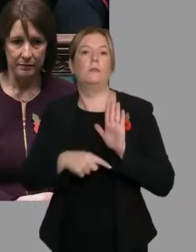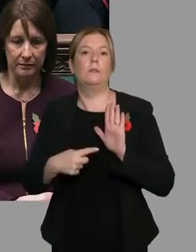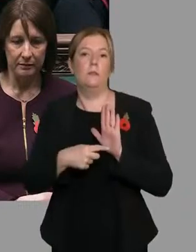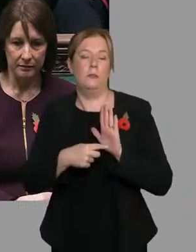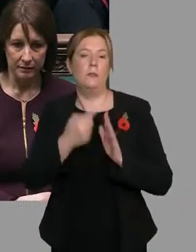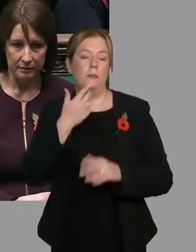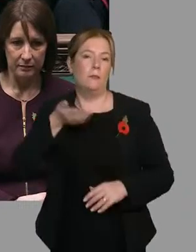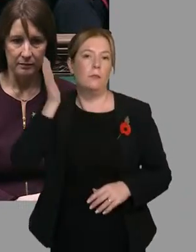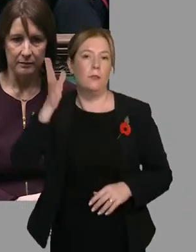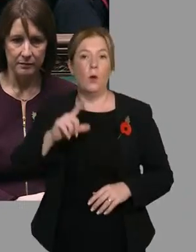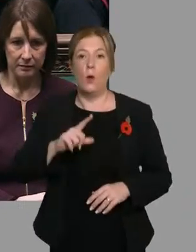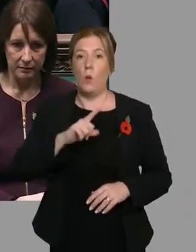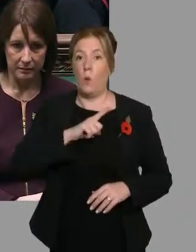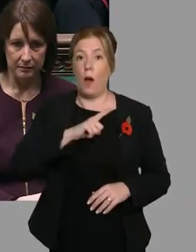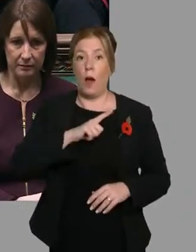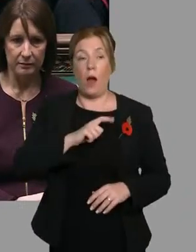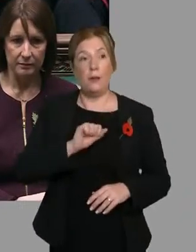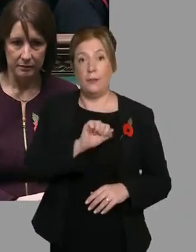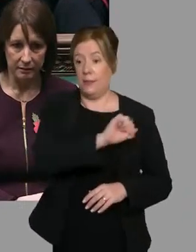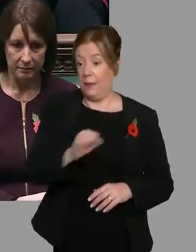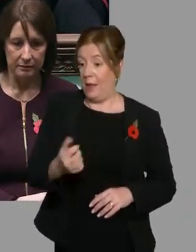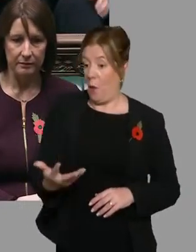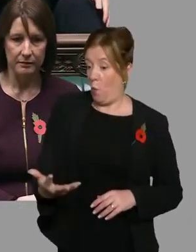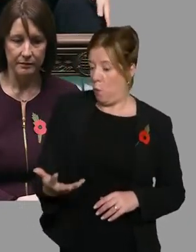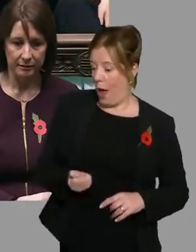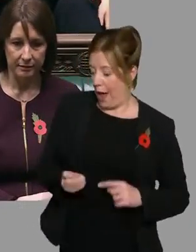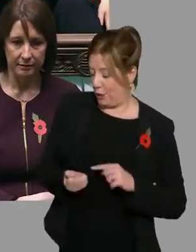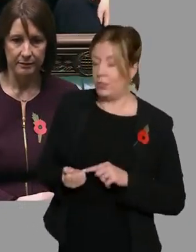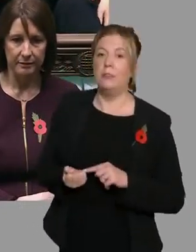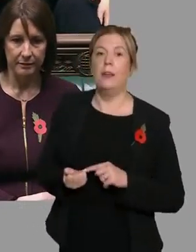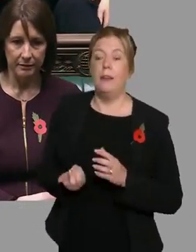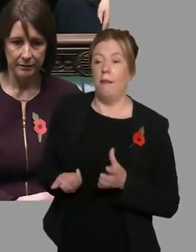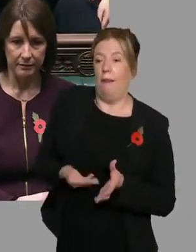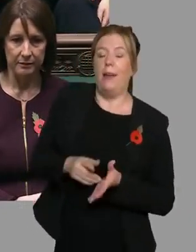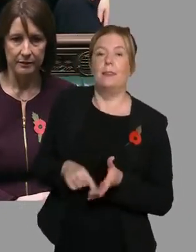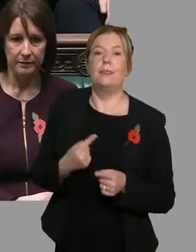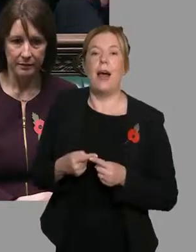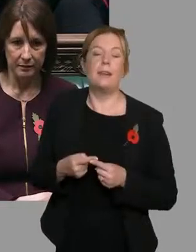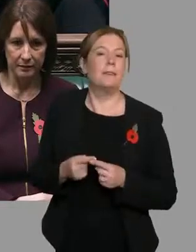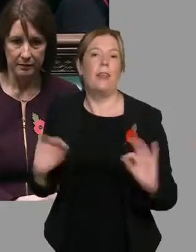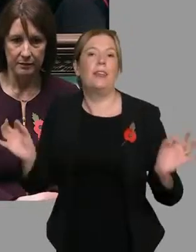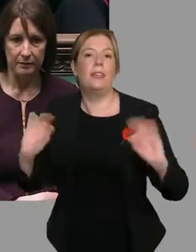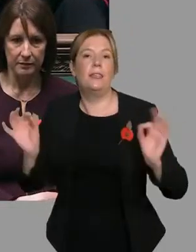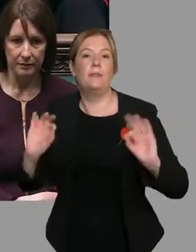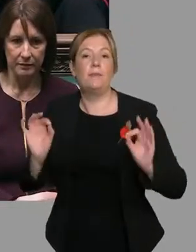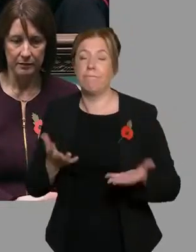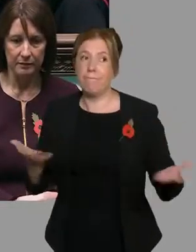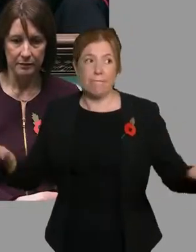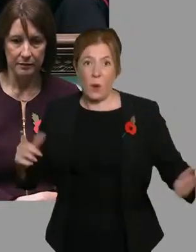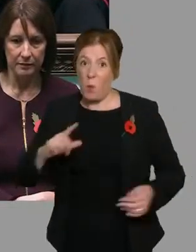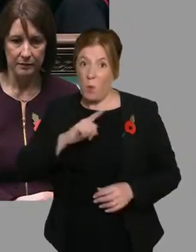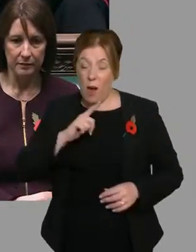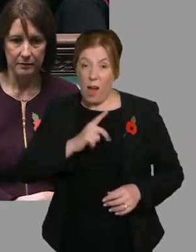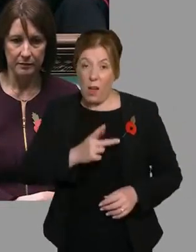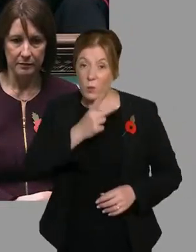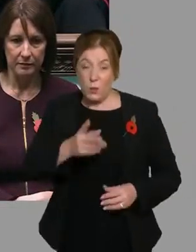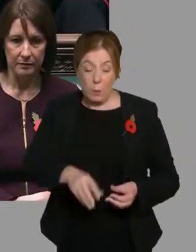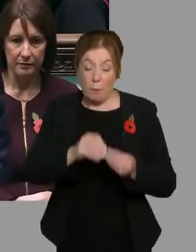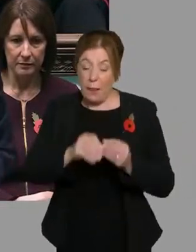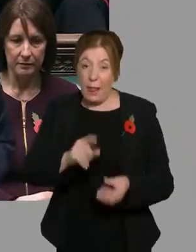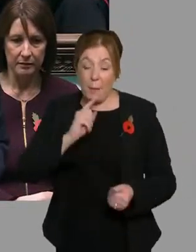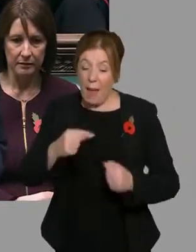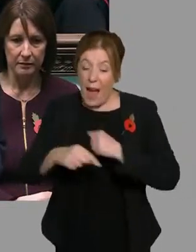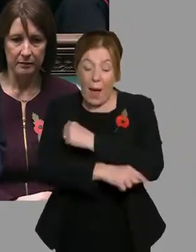slip. We had to deal with the £22 billion black hole, but when we did so, we protected